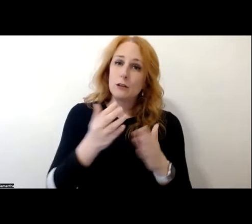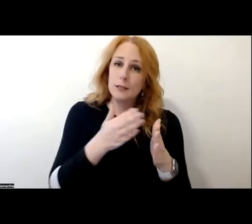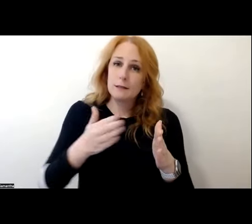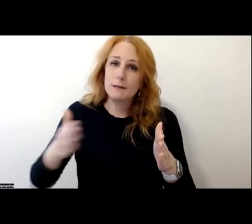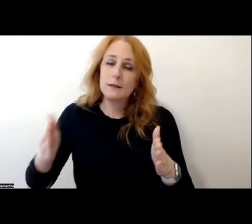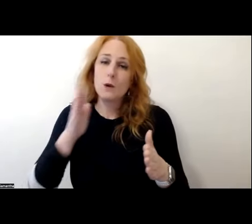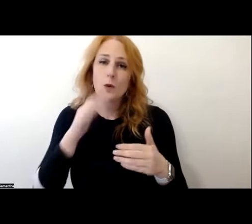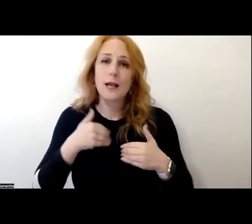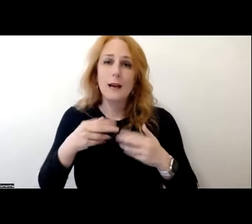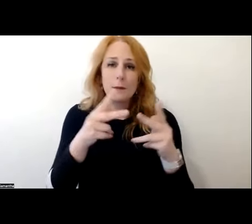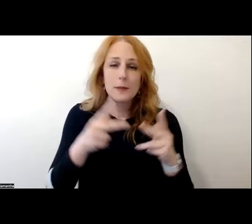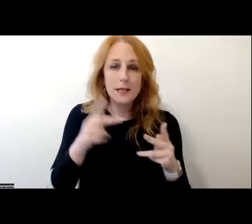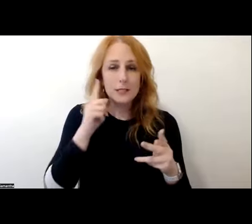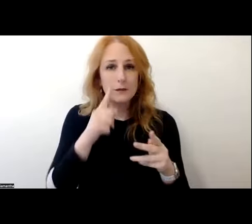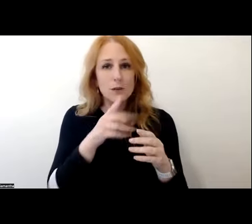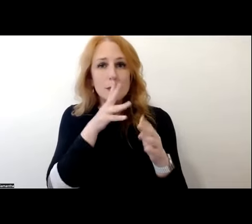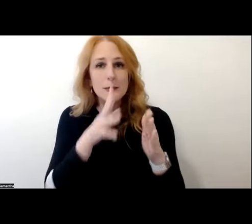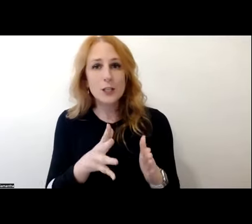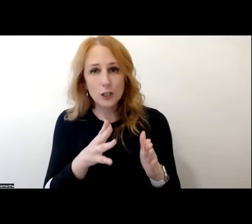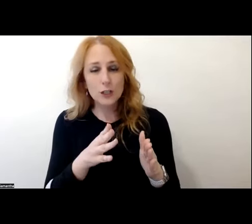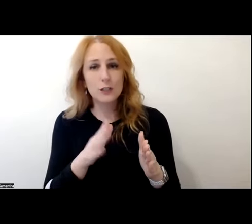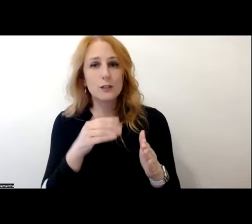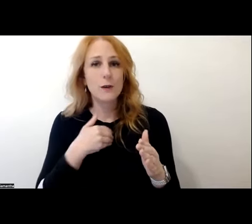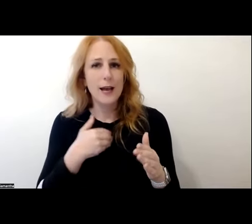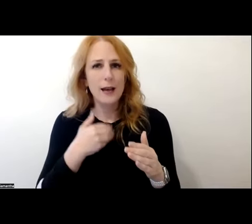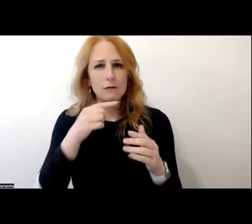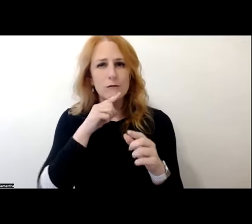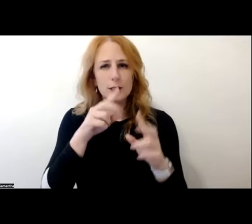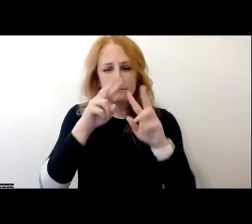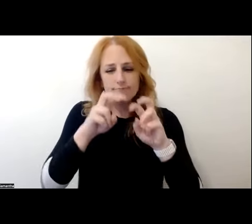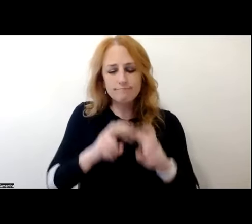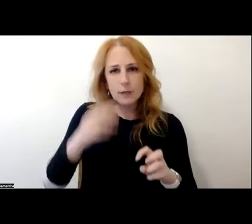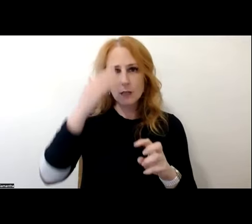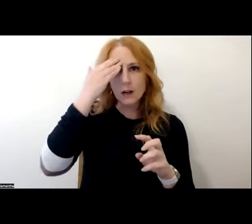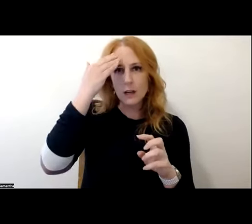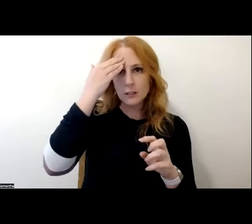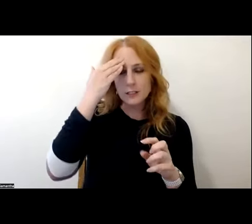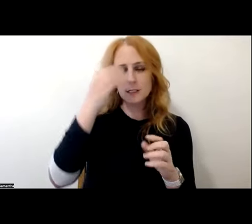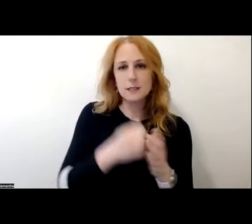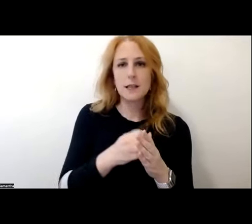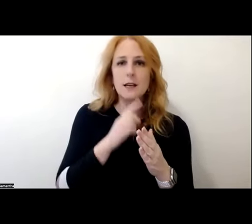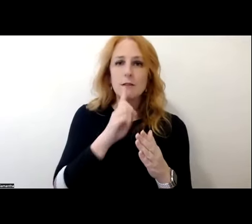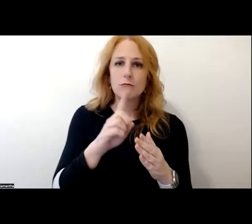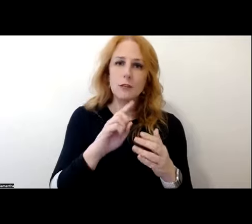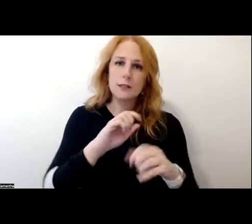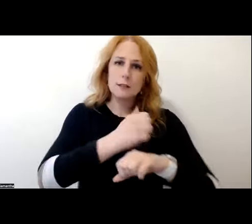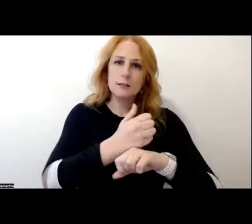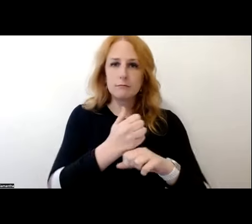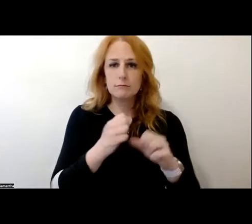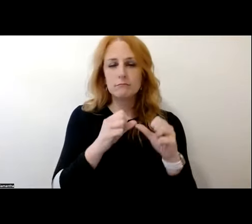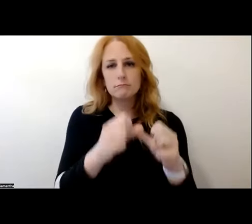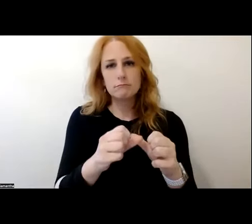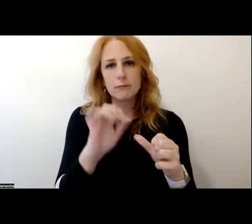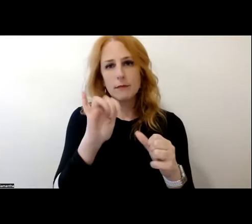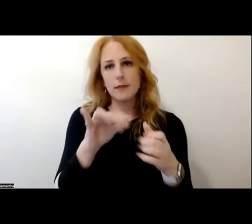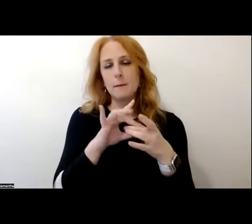speakers spark critical consciousness into vision and practice, embodying that sense of belonging and justice for our collective liberation.